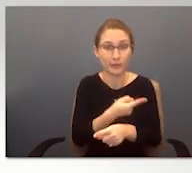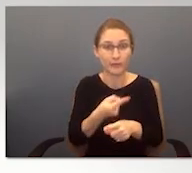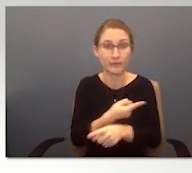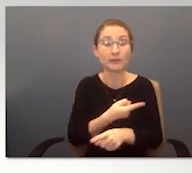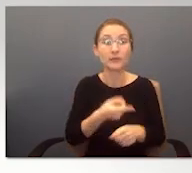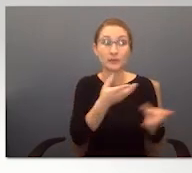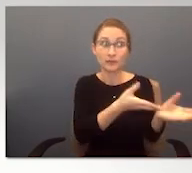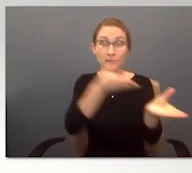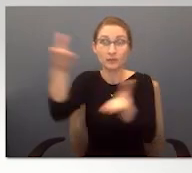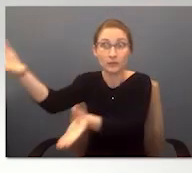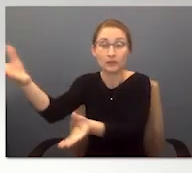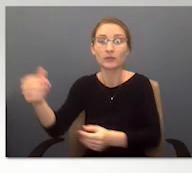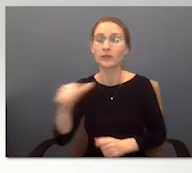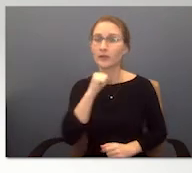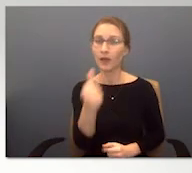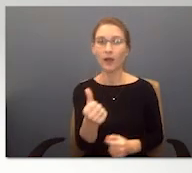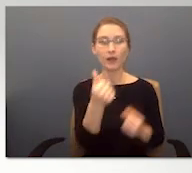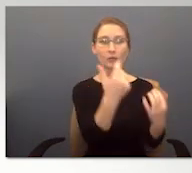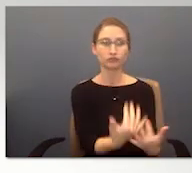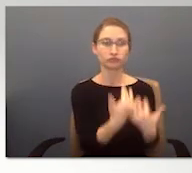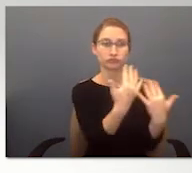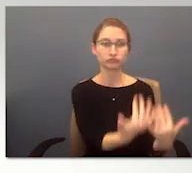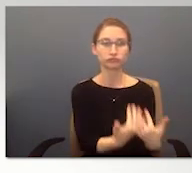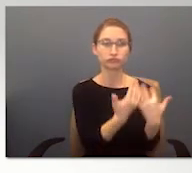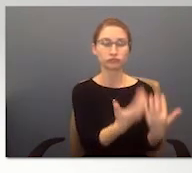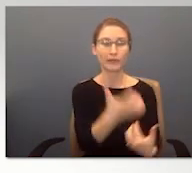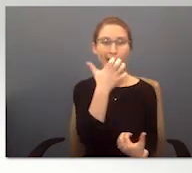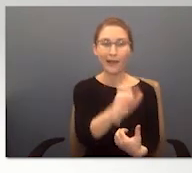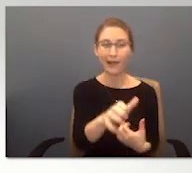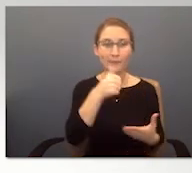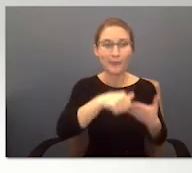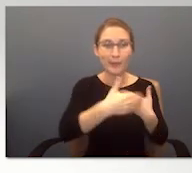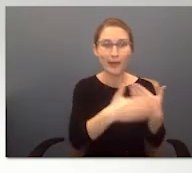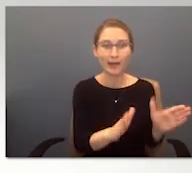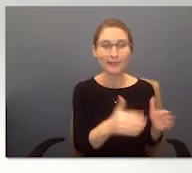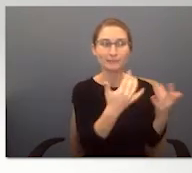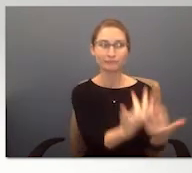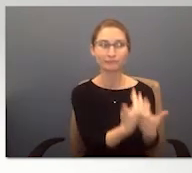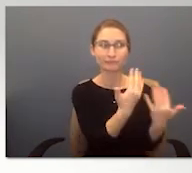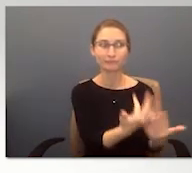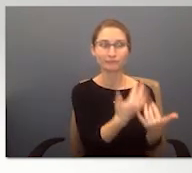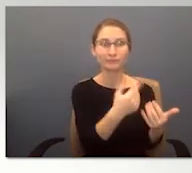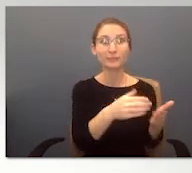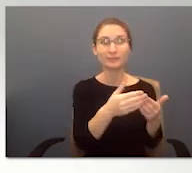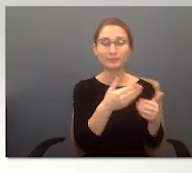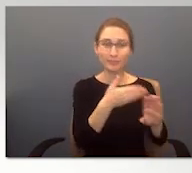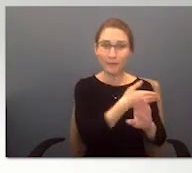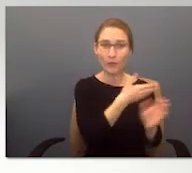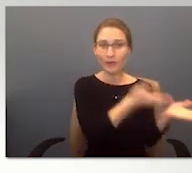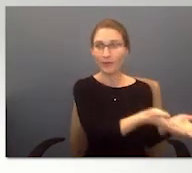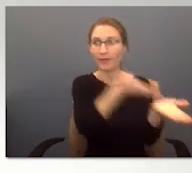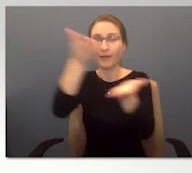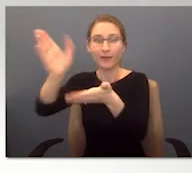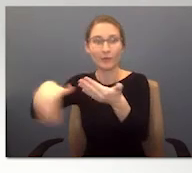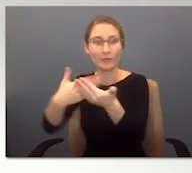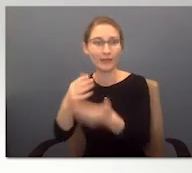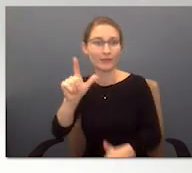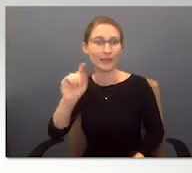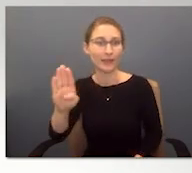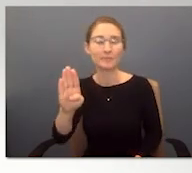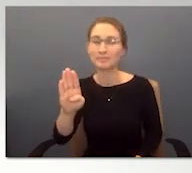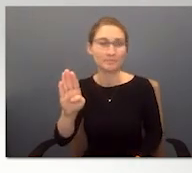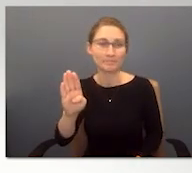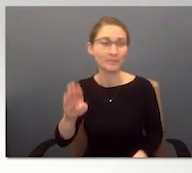expeditiously to the state lab and don't sit in a hot mailbox somewhere in Florida for several days before getting to our state lab. And